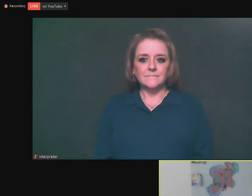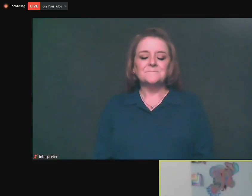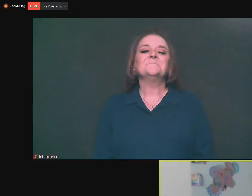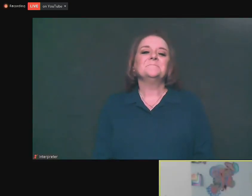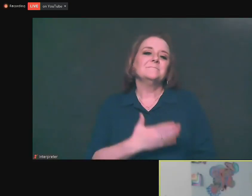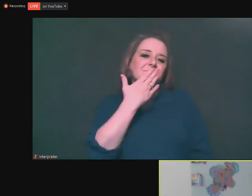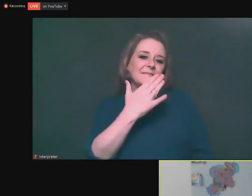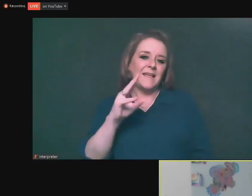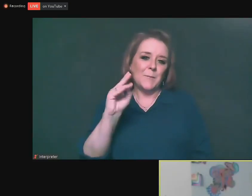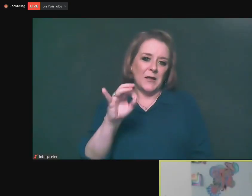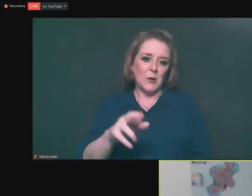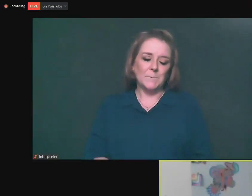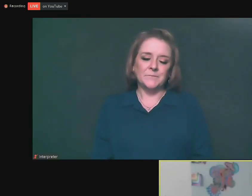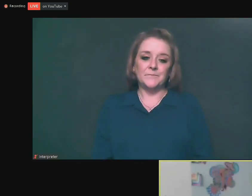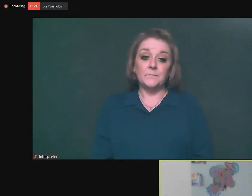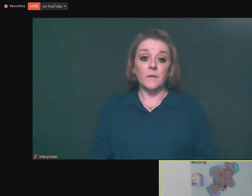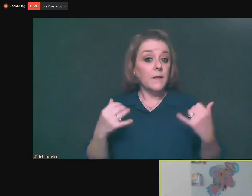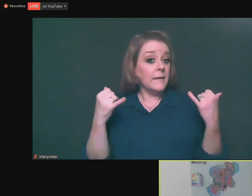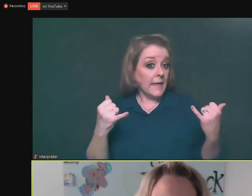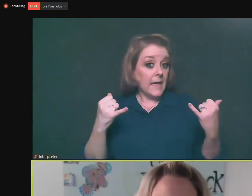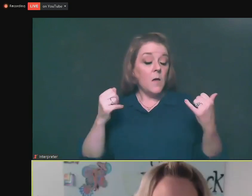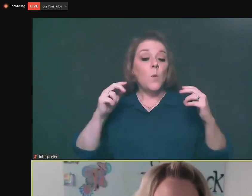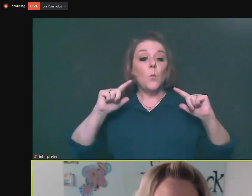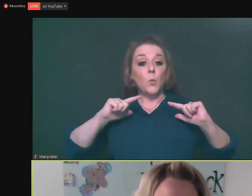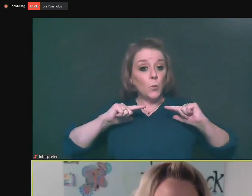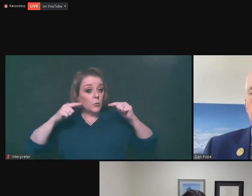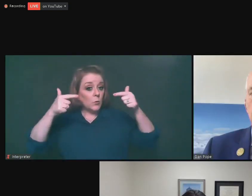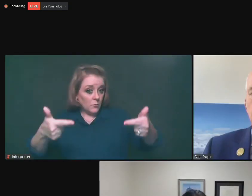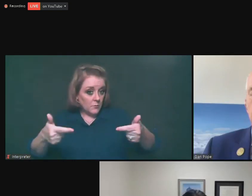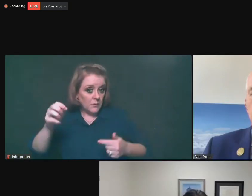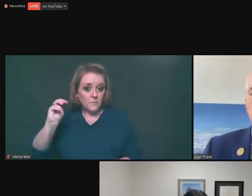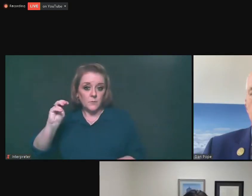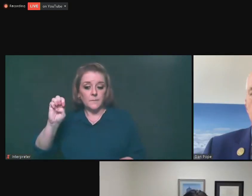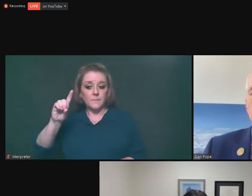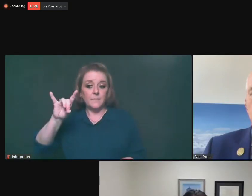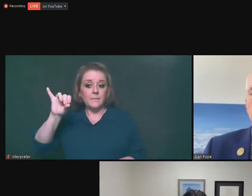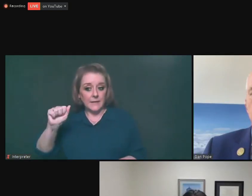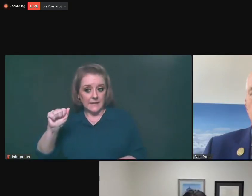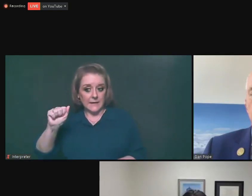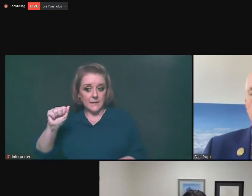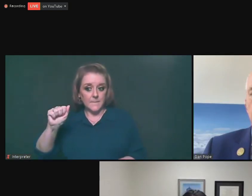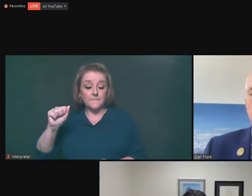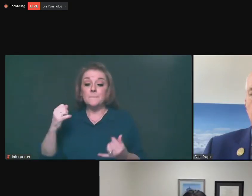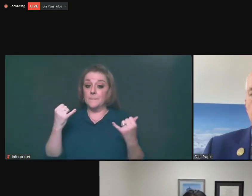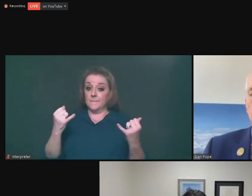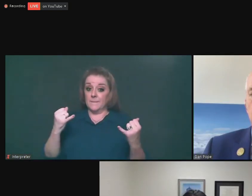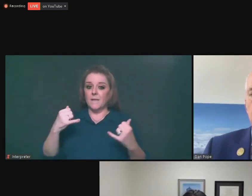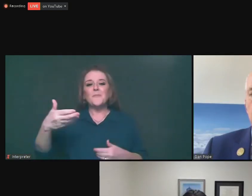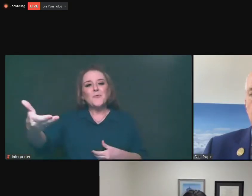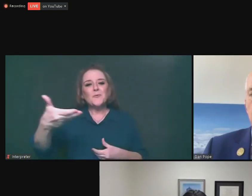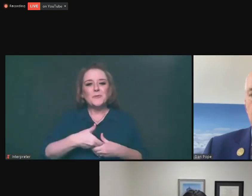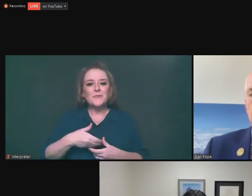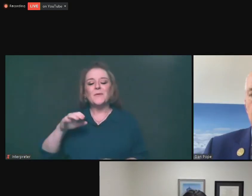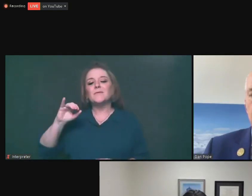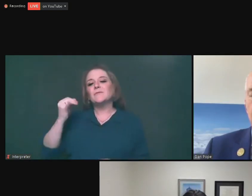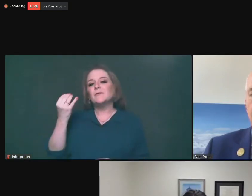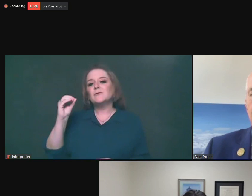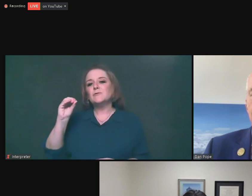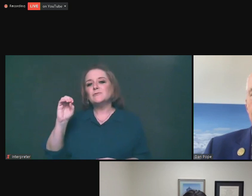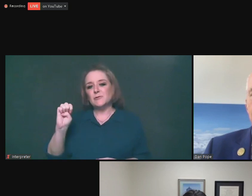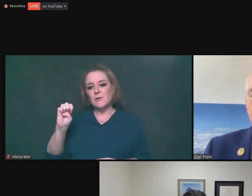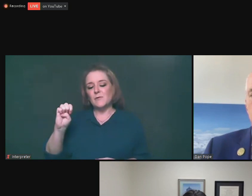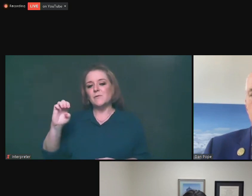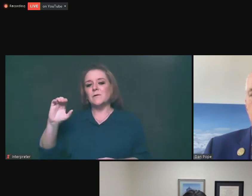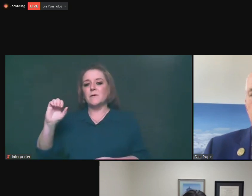Thank you, Mayor. And now we're going to open it up for media questions. And for this portion, we're going to welcome Dr. Johansson Cordero to the